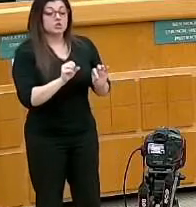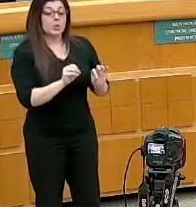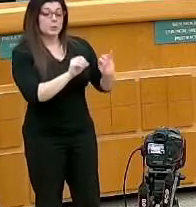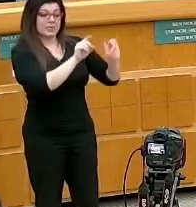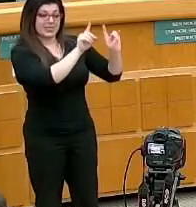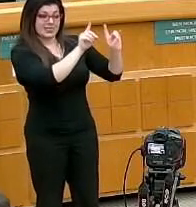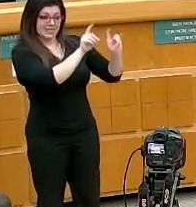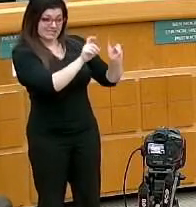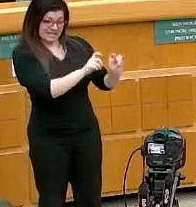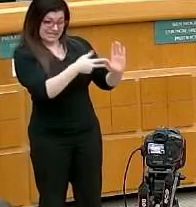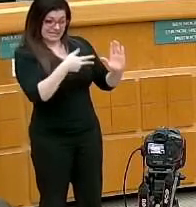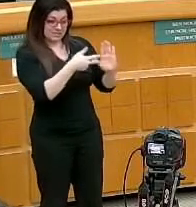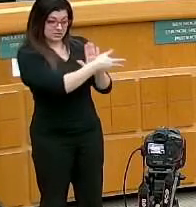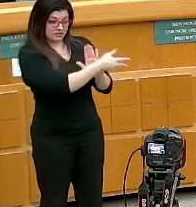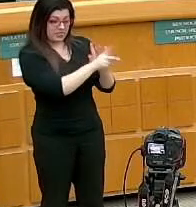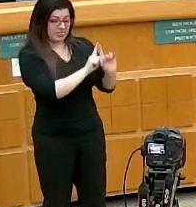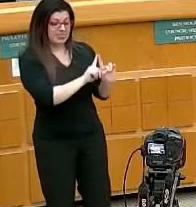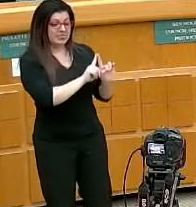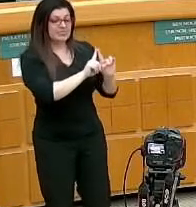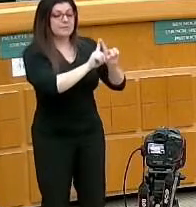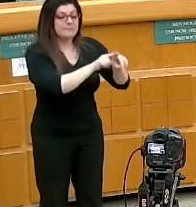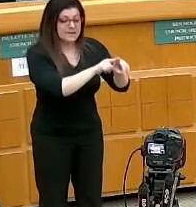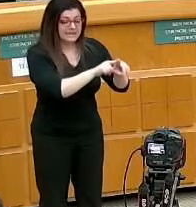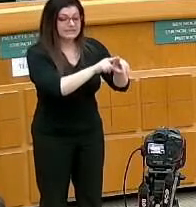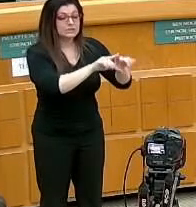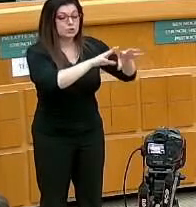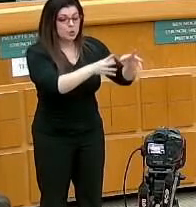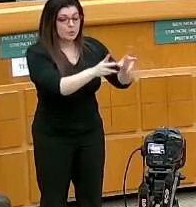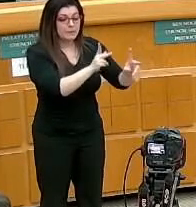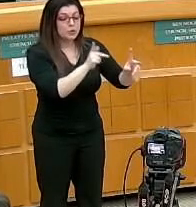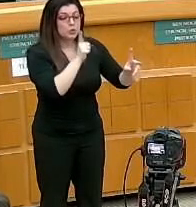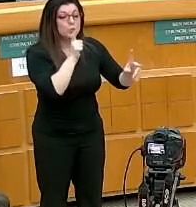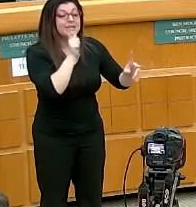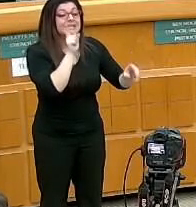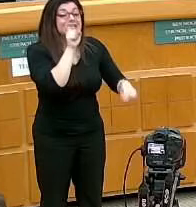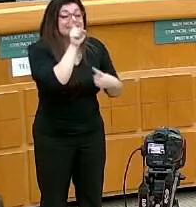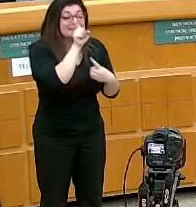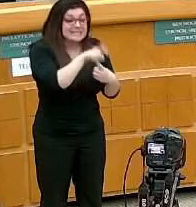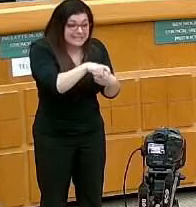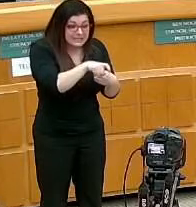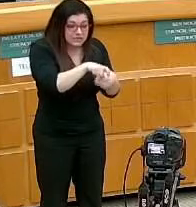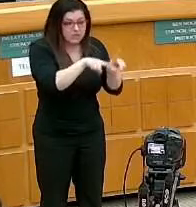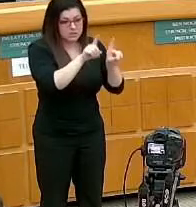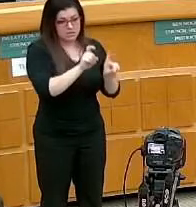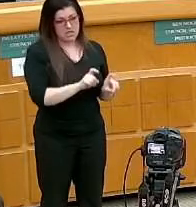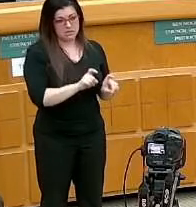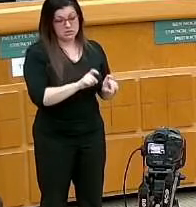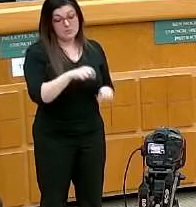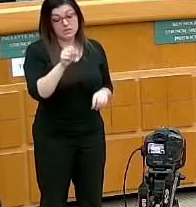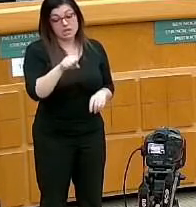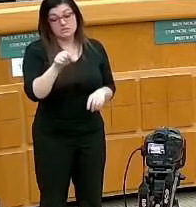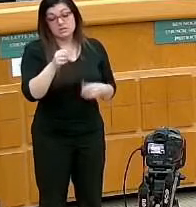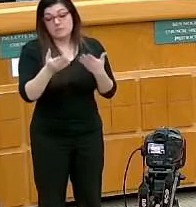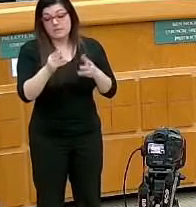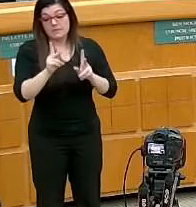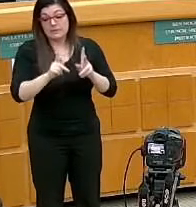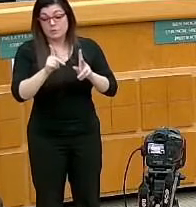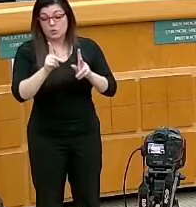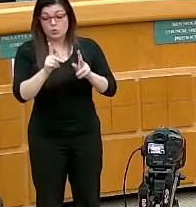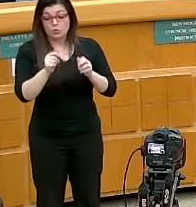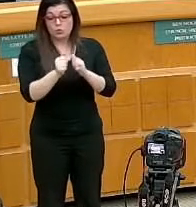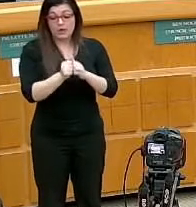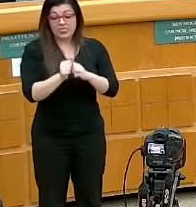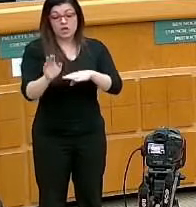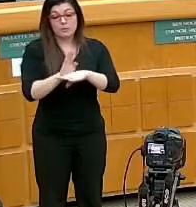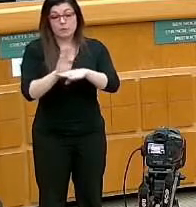depends on the people that actually need the test, So like you said, you could even have people with the commercial labs that don't have symptoms that are